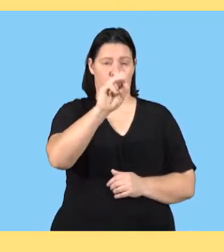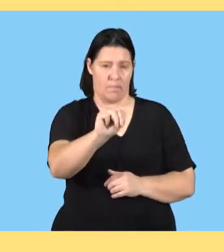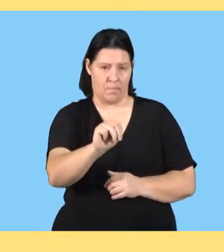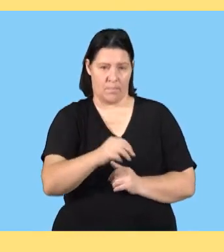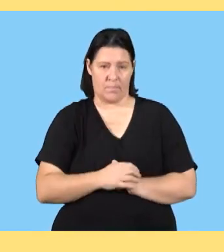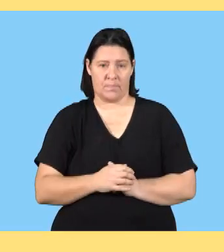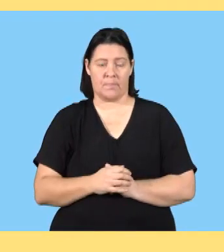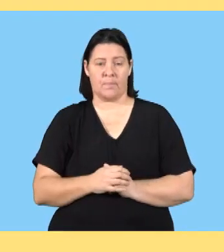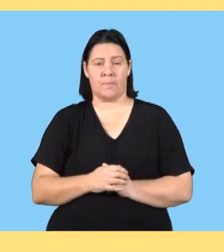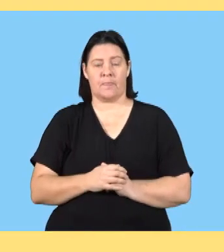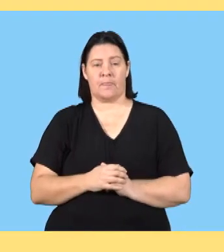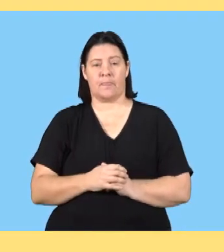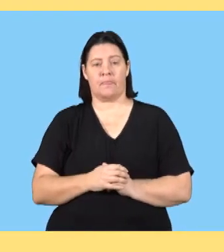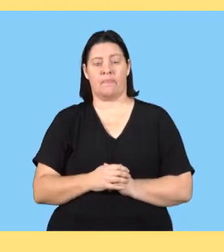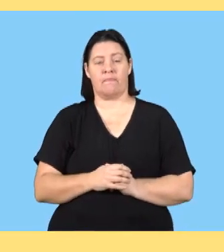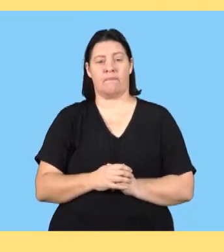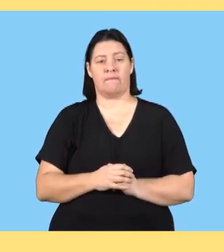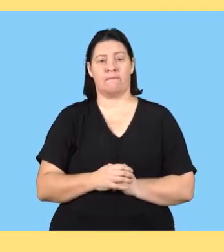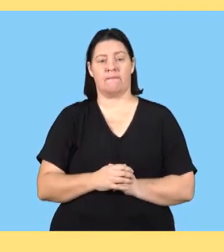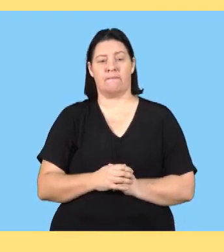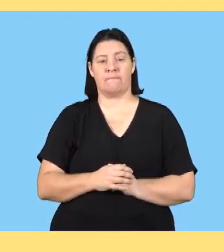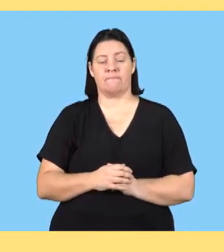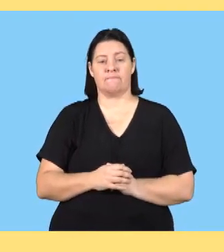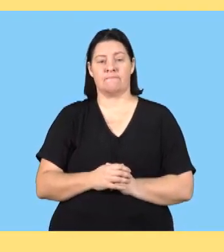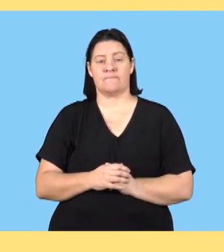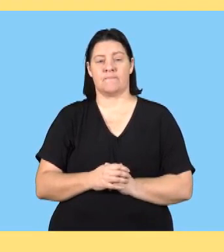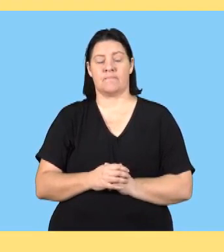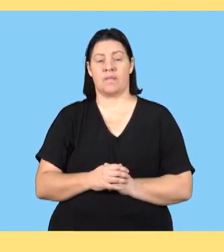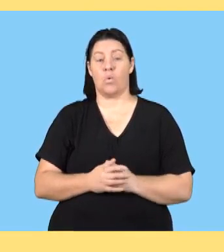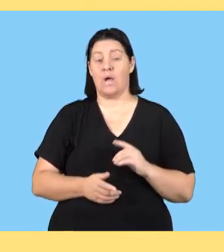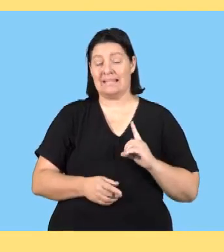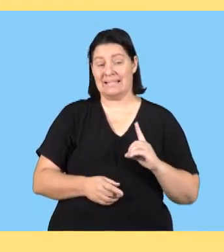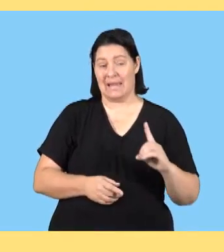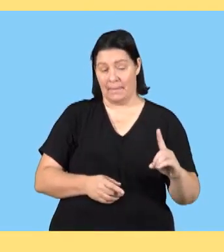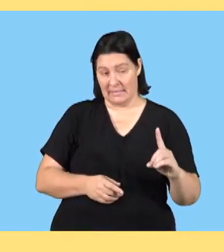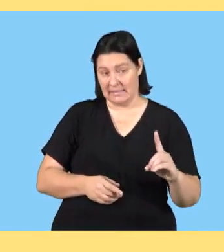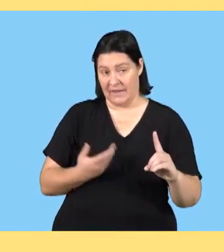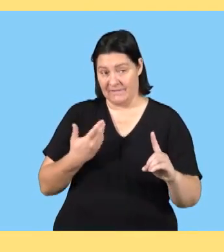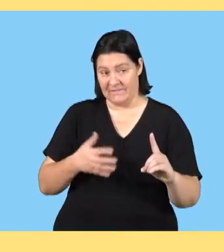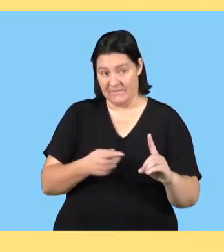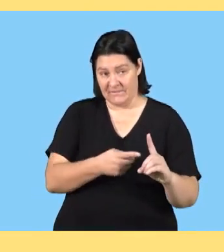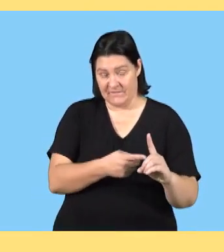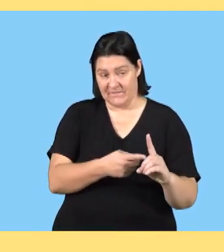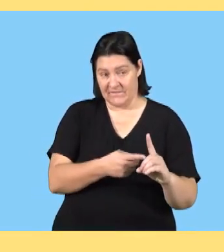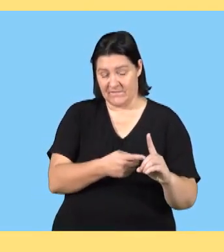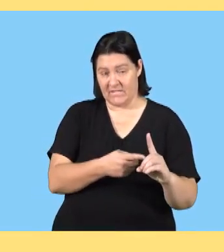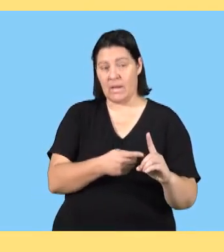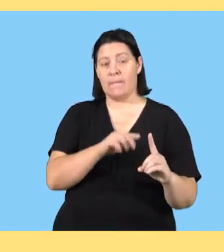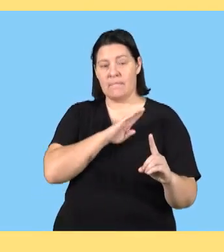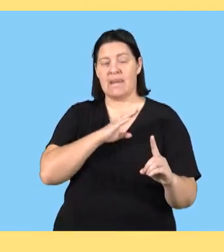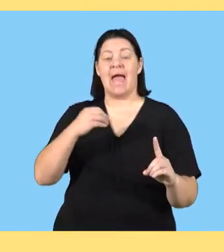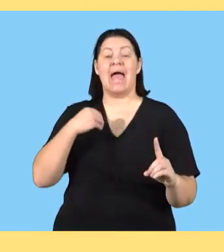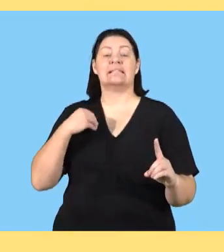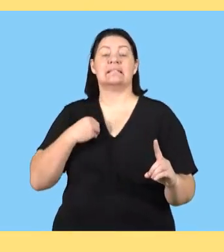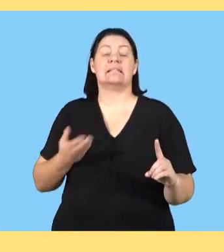Tom. All right? It is J. Tom. And then once we debit J. Tom, that means